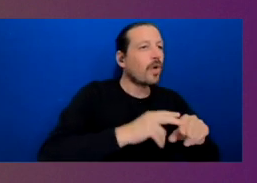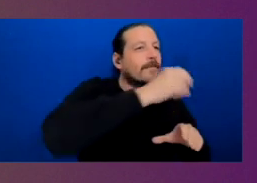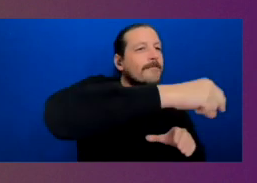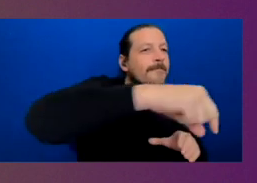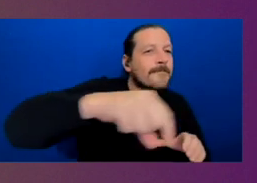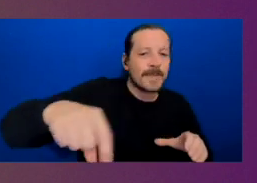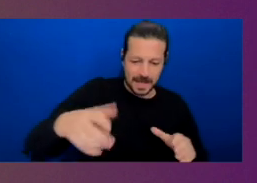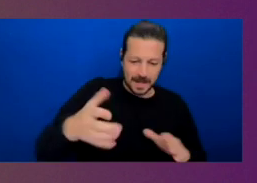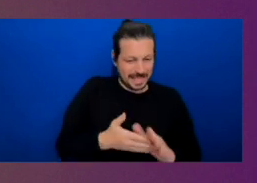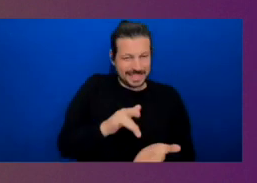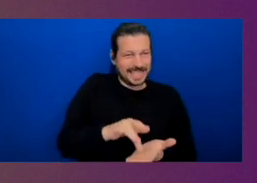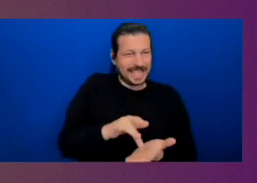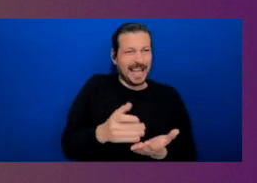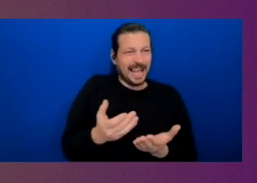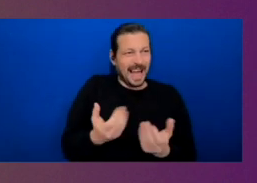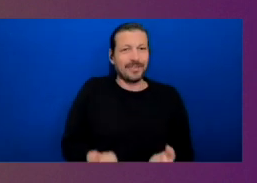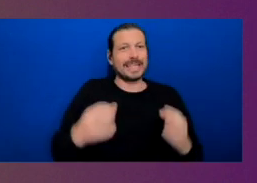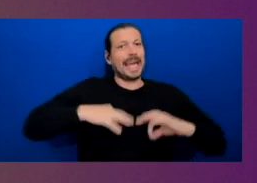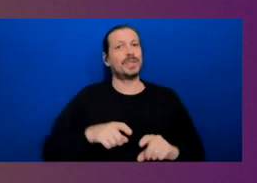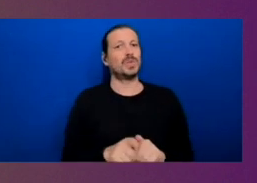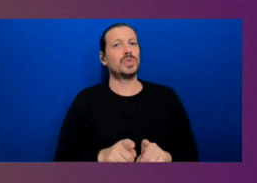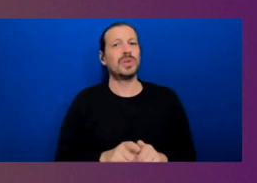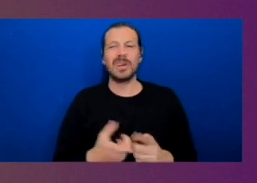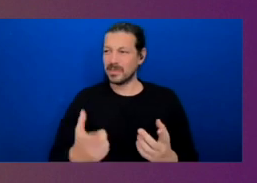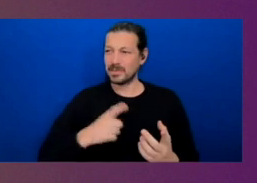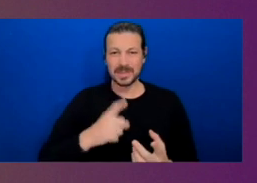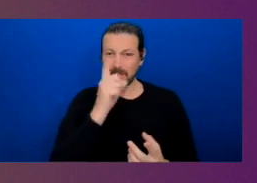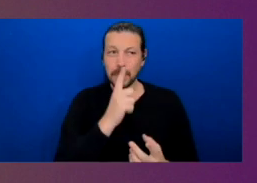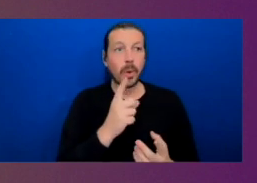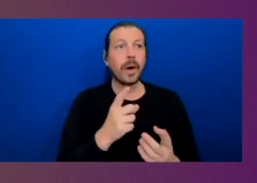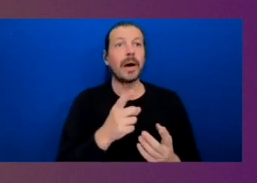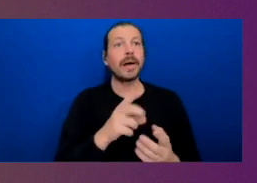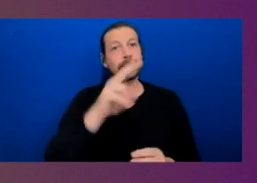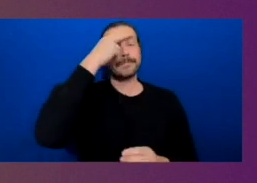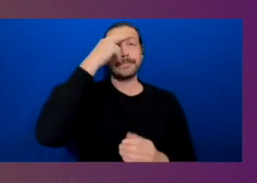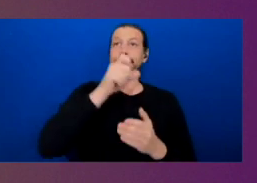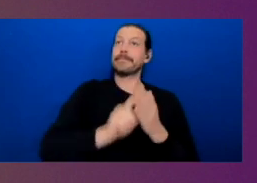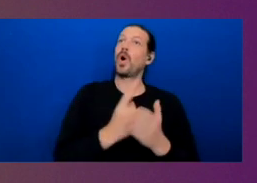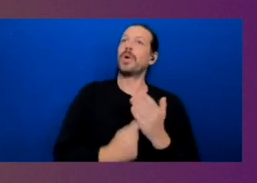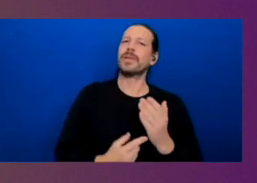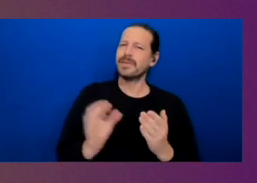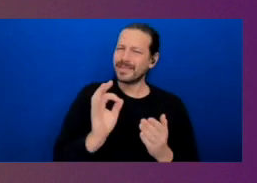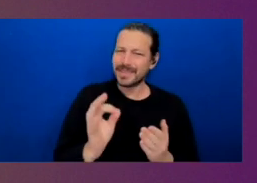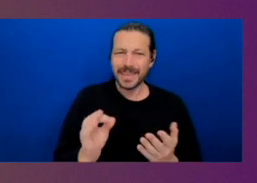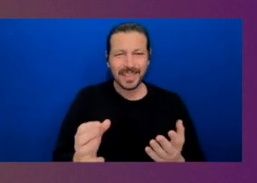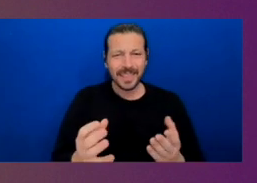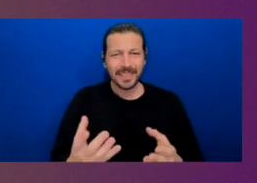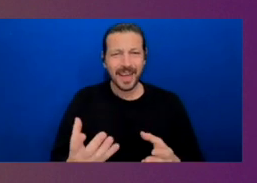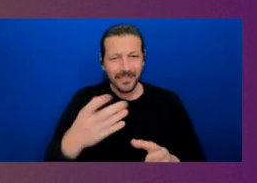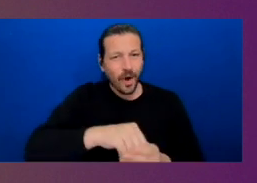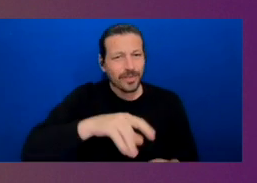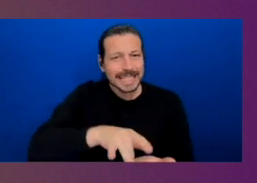more than their disability or their specific access need or their specific difference. And they'll still go right across the center of that normal curve in